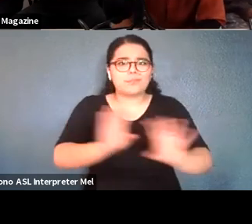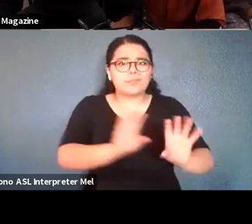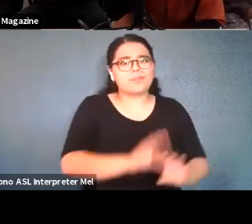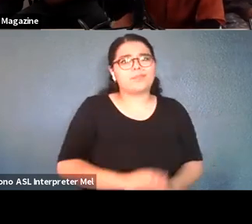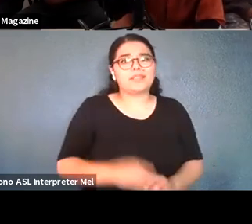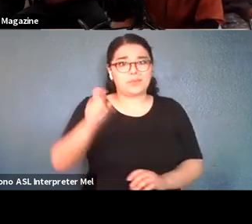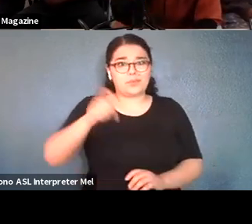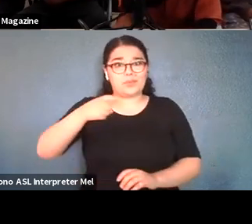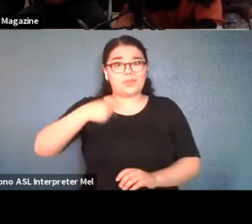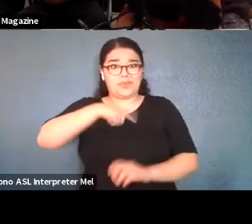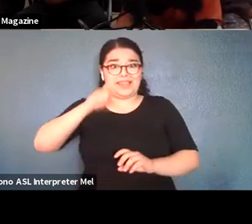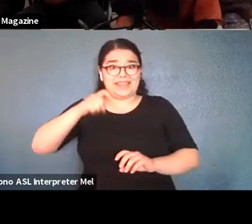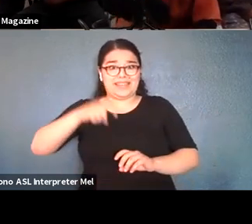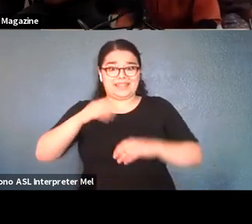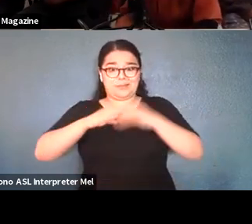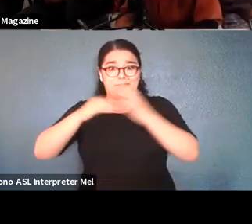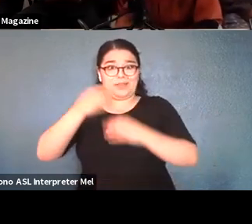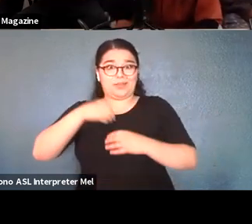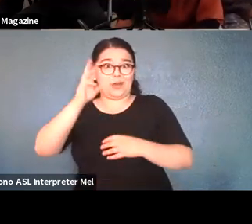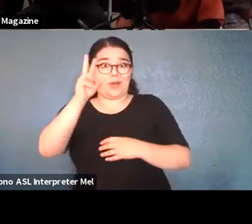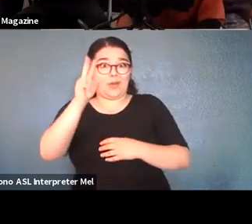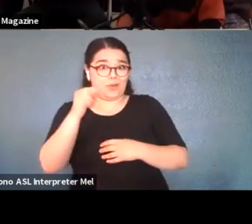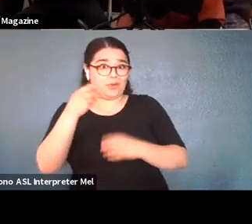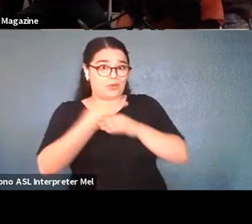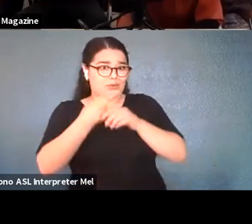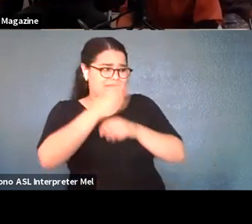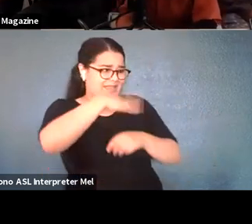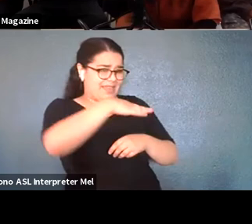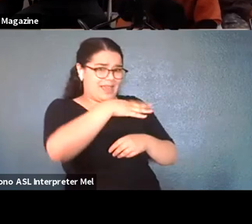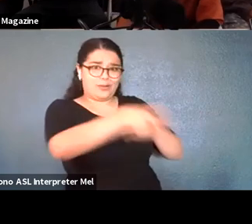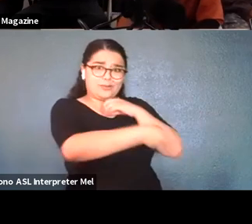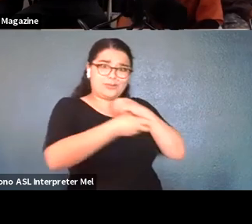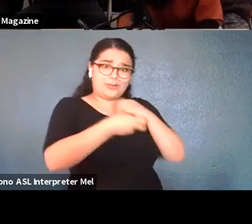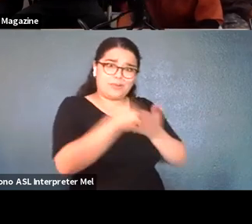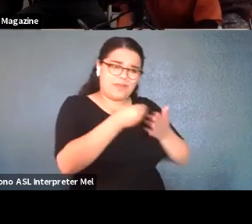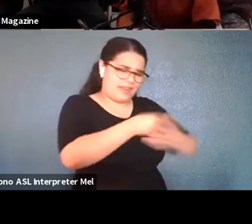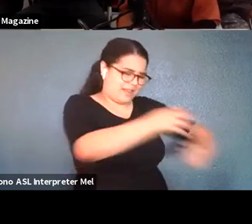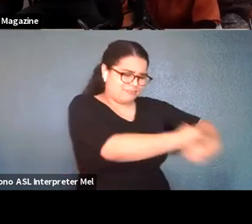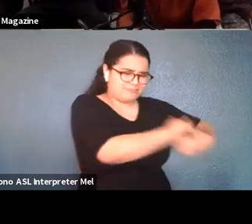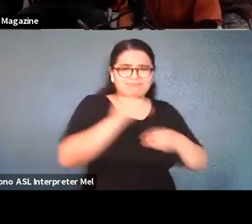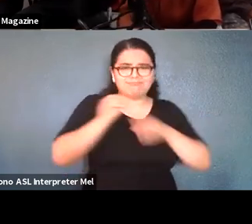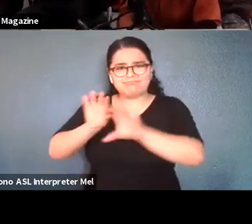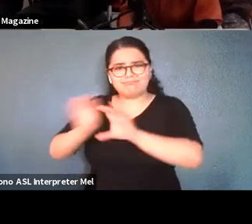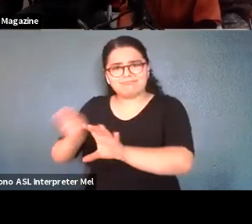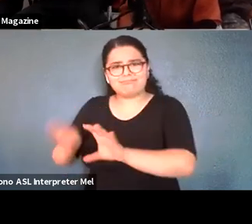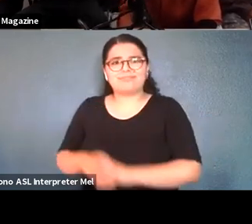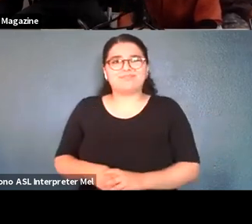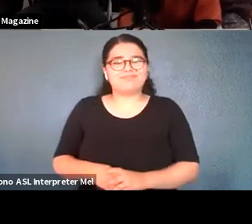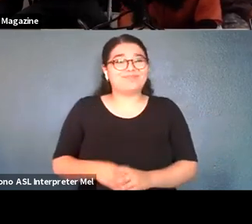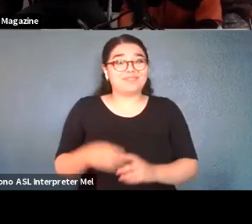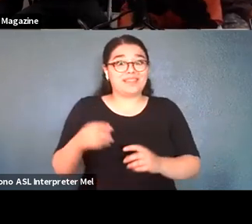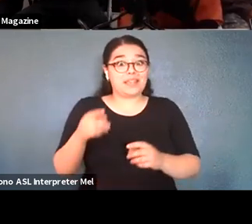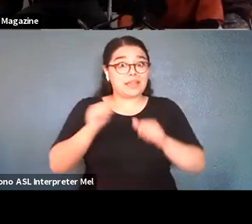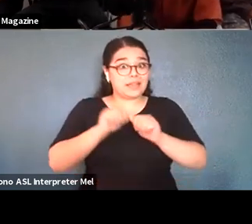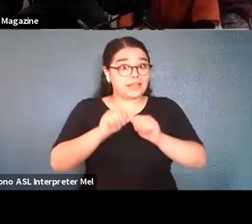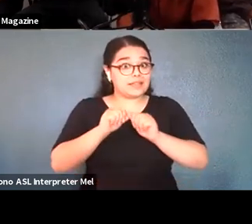own. Because we cannot continue to function under these constant lies